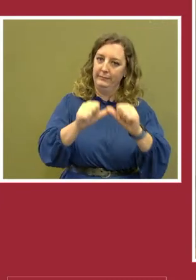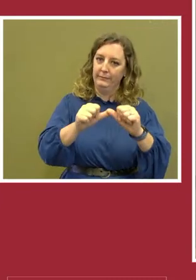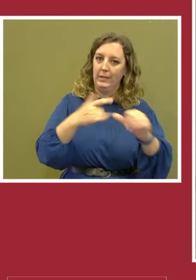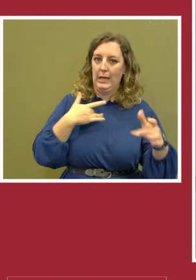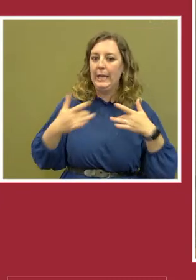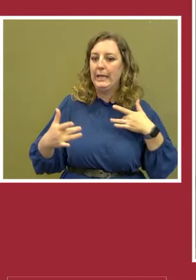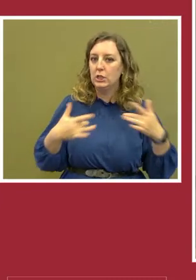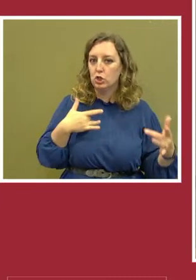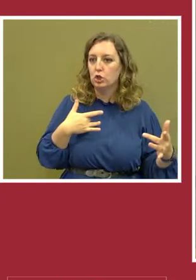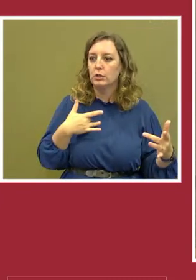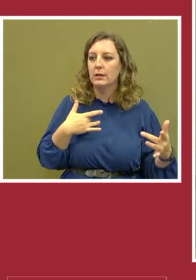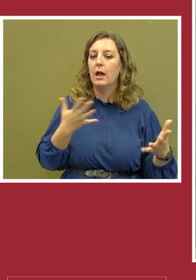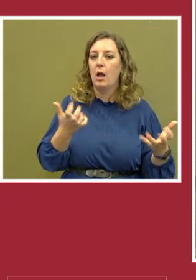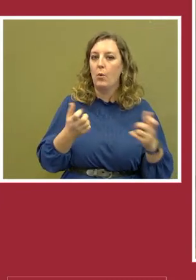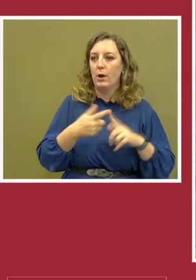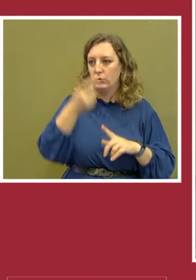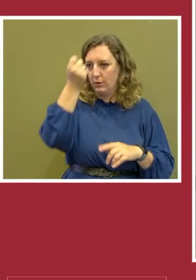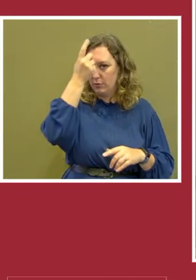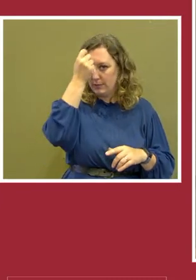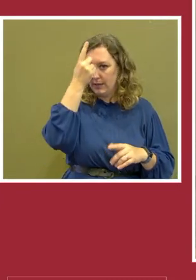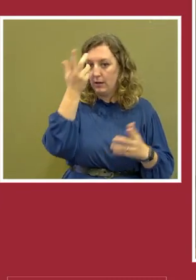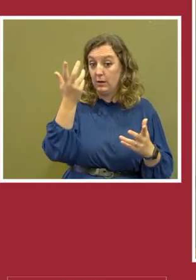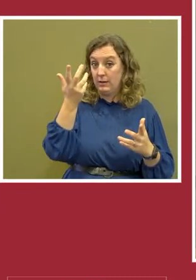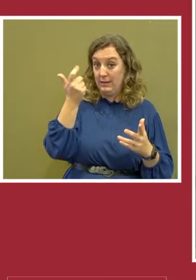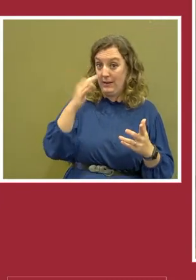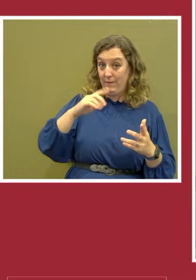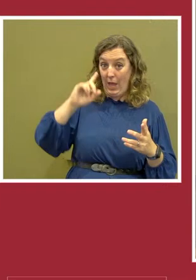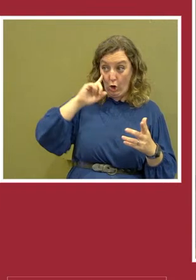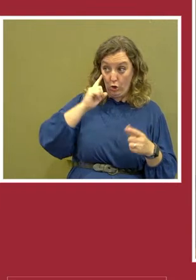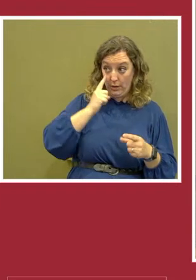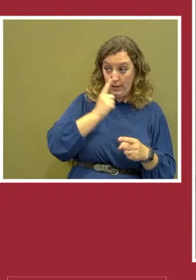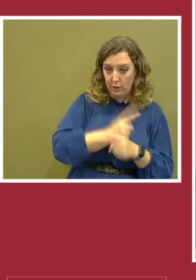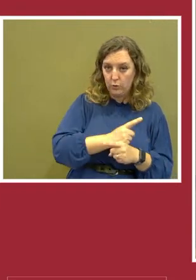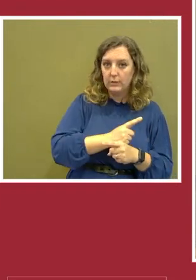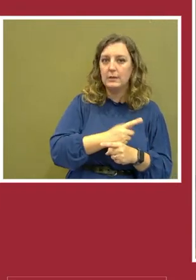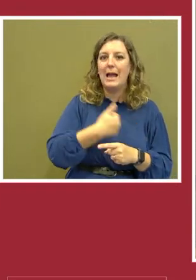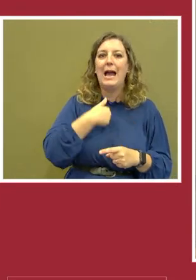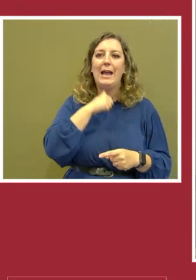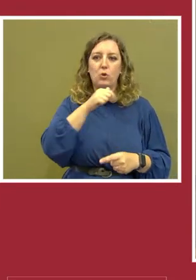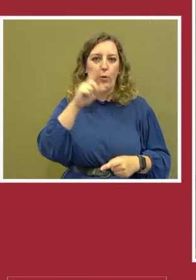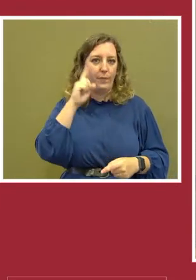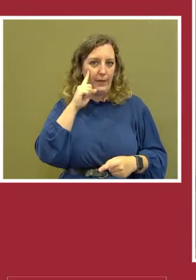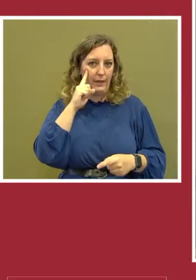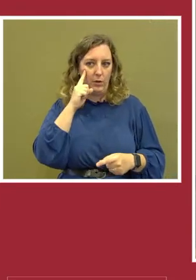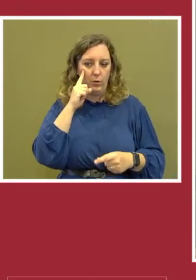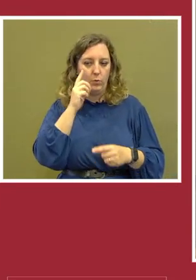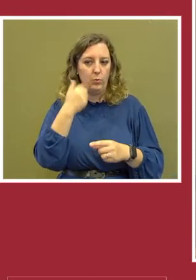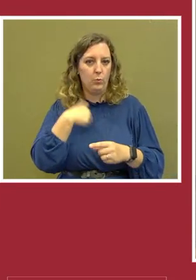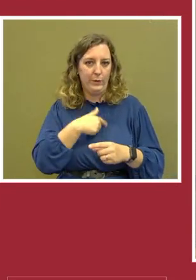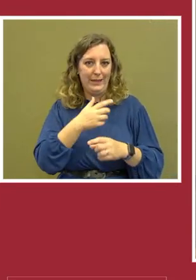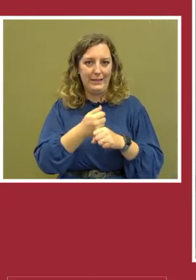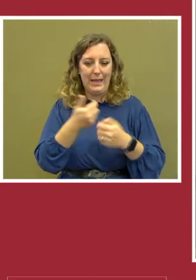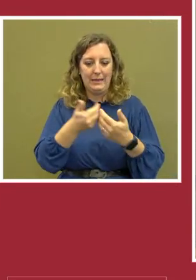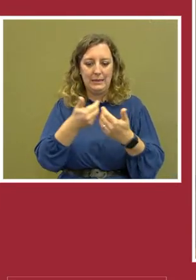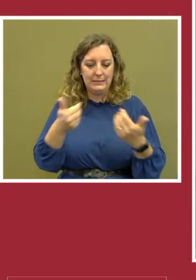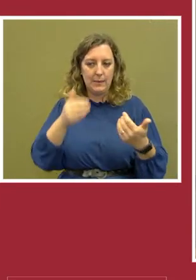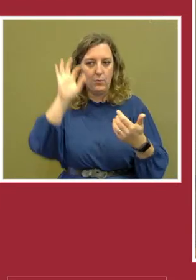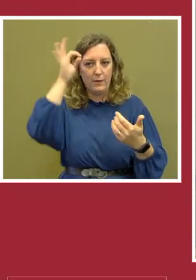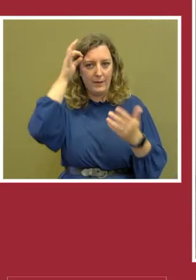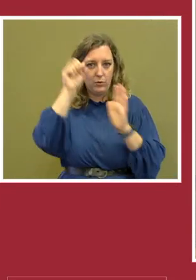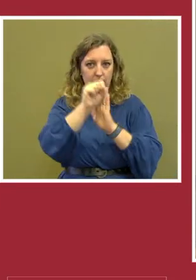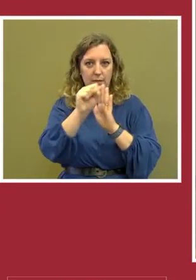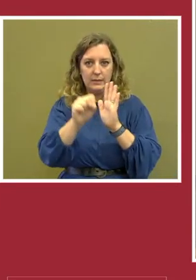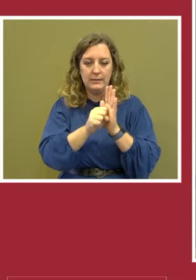concern. I'd like to understand if what I heard is accurate. I don't think we get separate federal or state funding